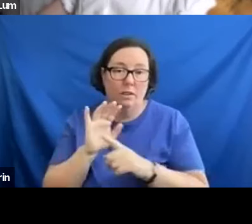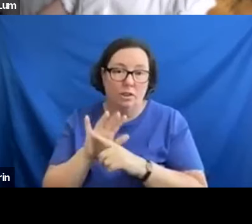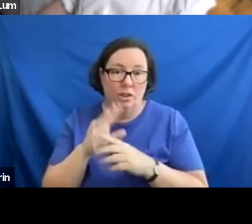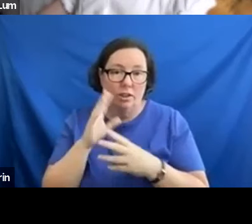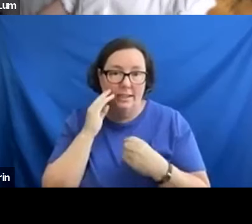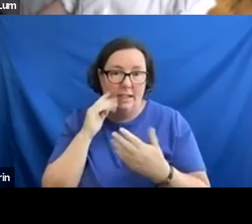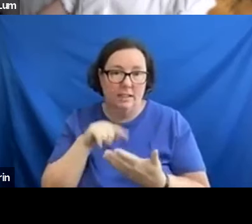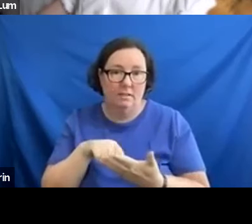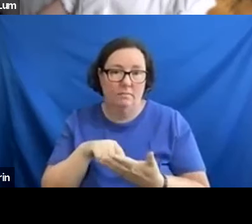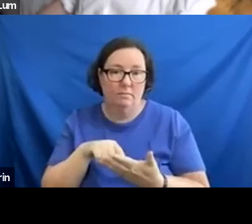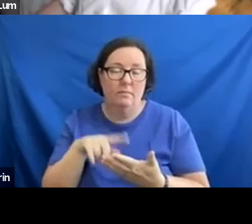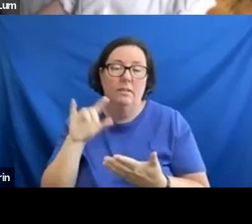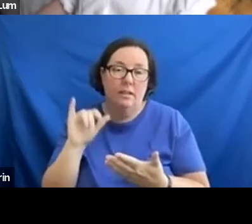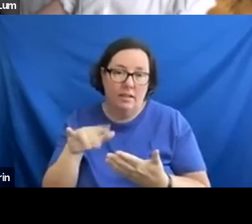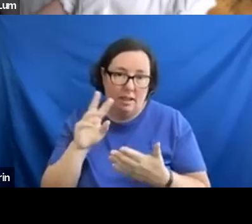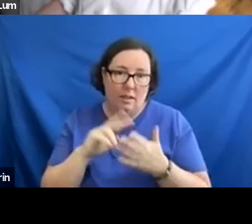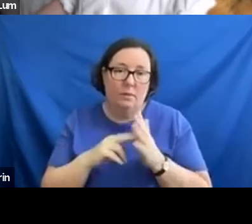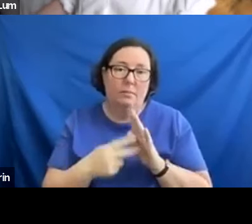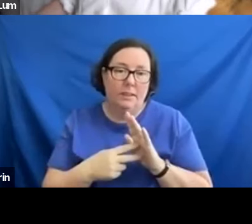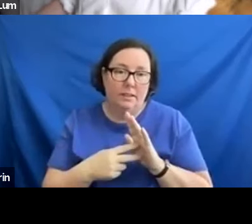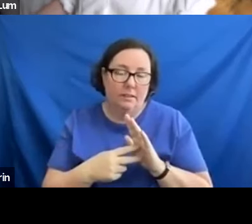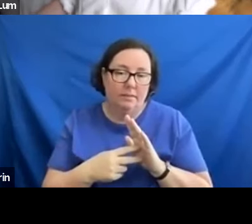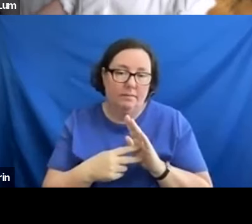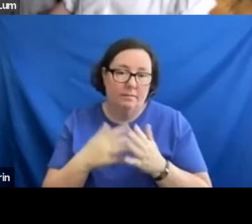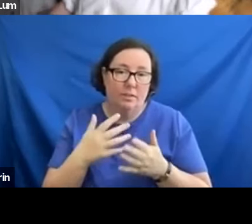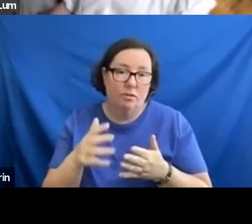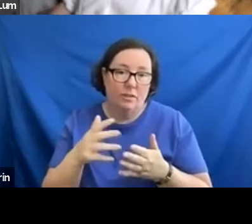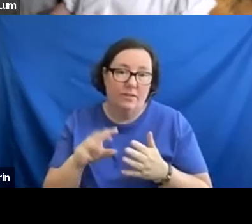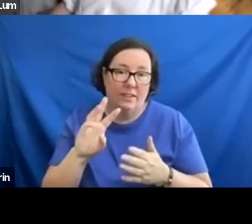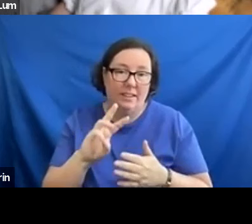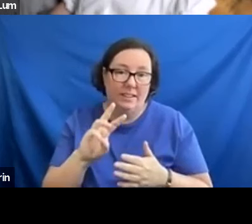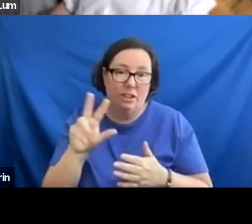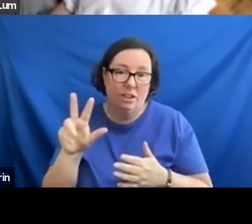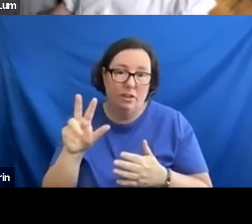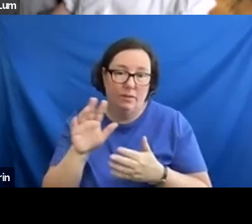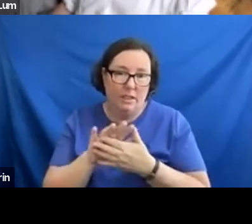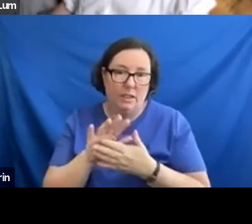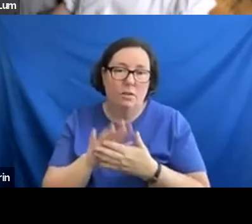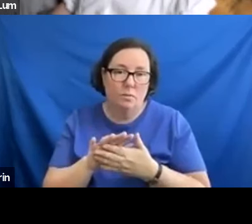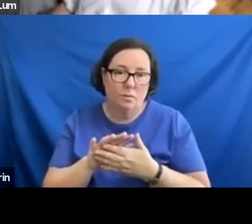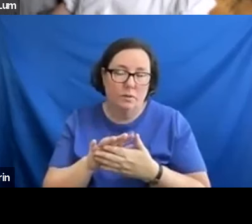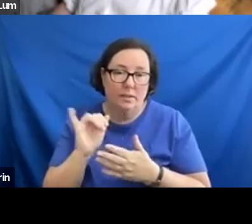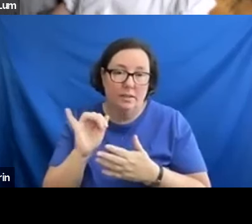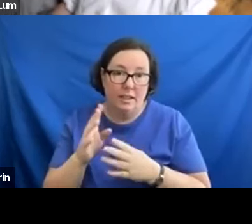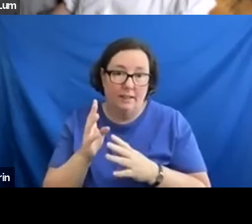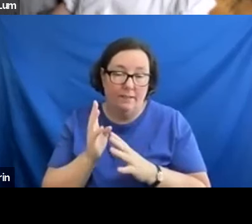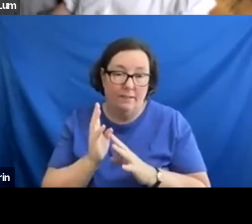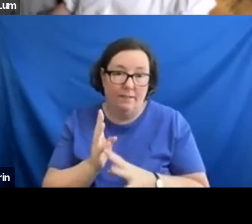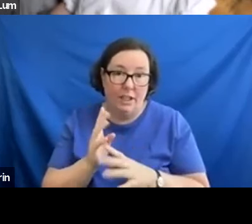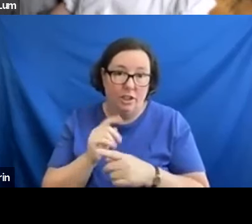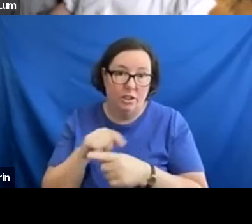data, that would mean roughly 63 schools consisting